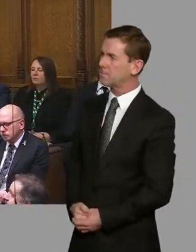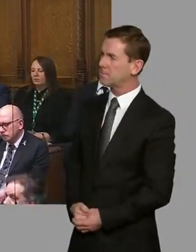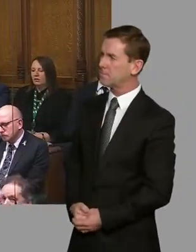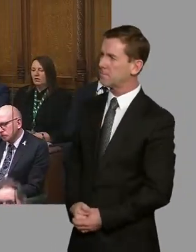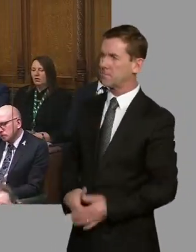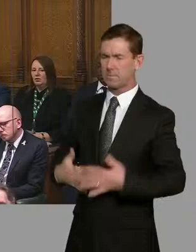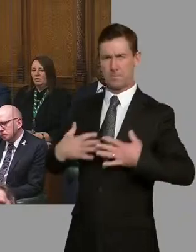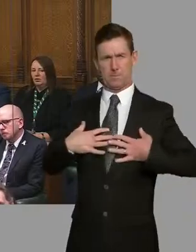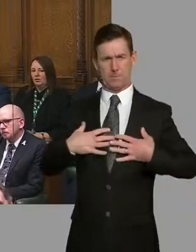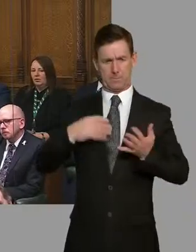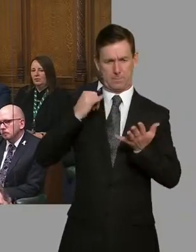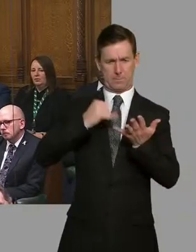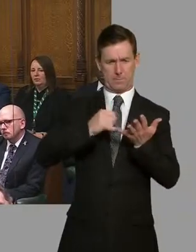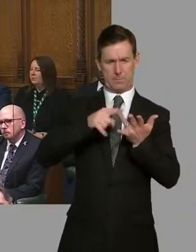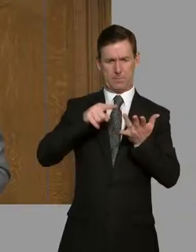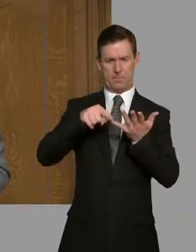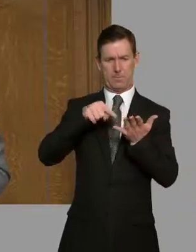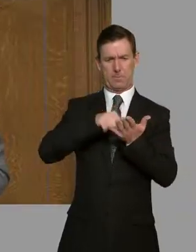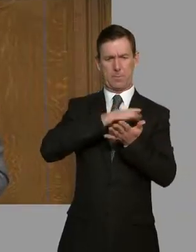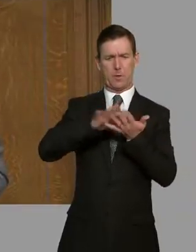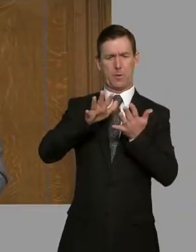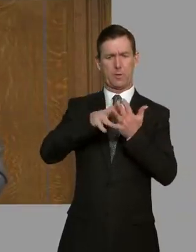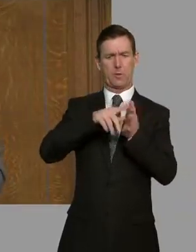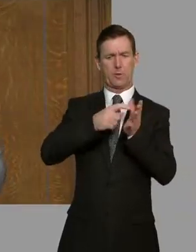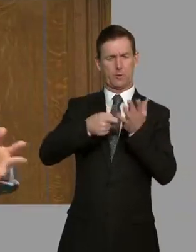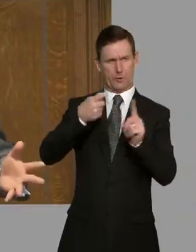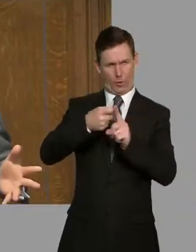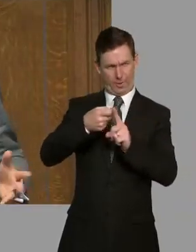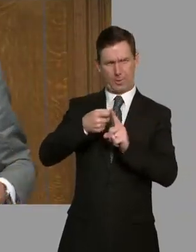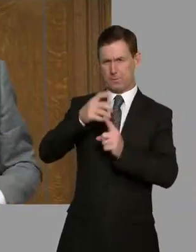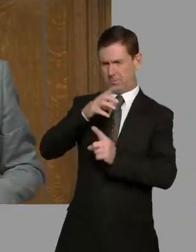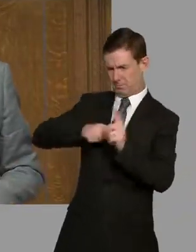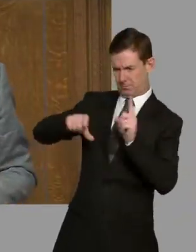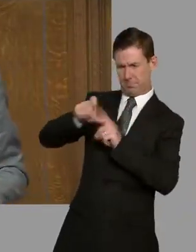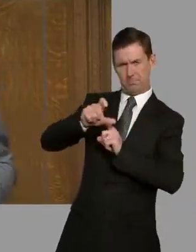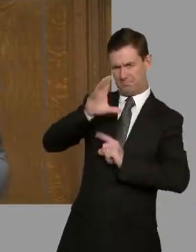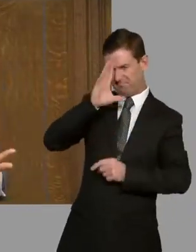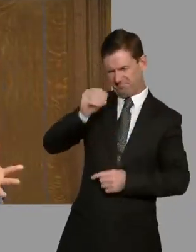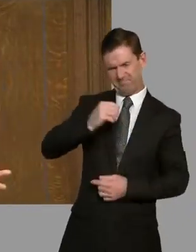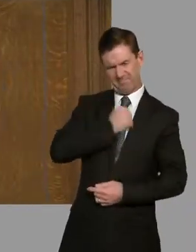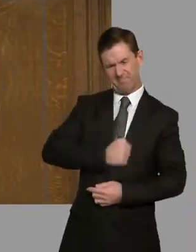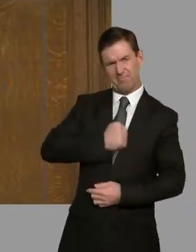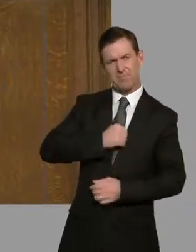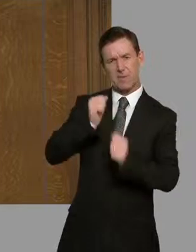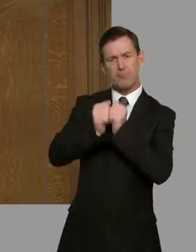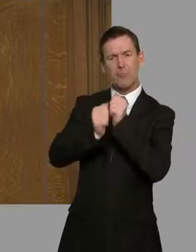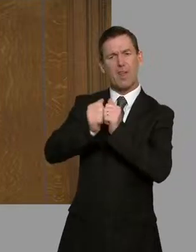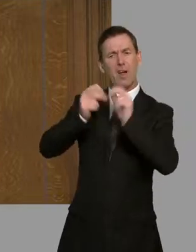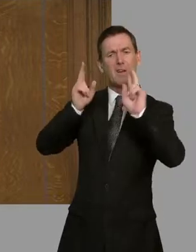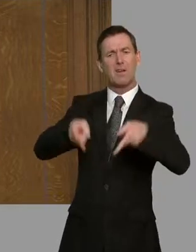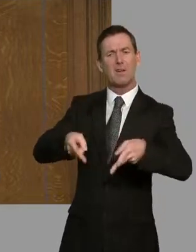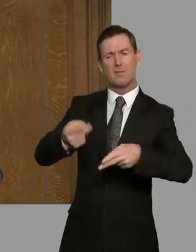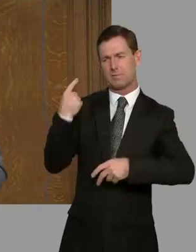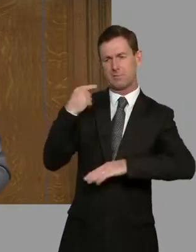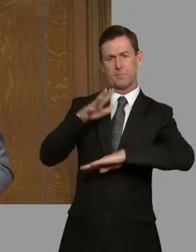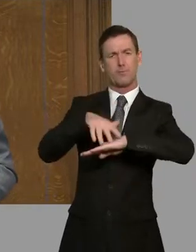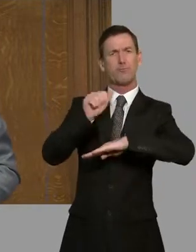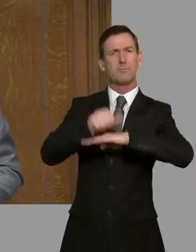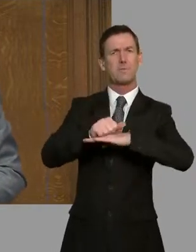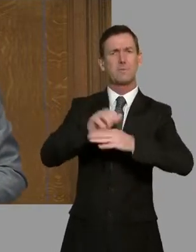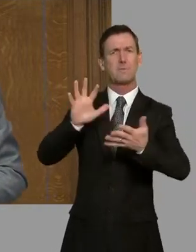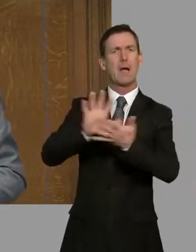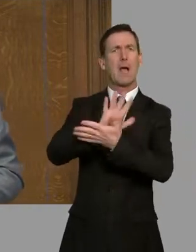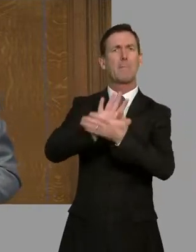brother over Christmas and wish everyone a Happy New Year. Last July, the public overwhelmingly backed Labour's manifesto commitment to